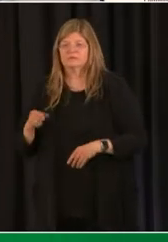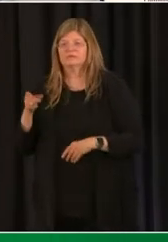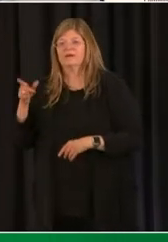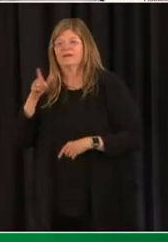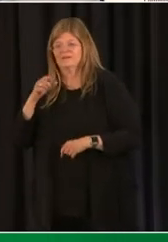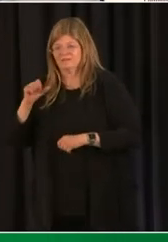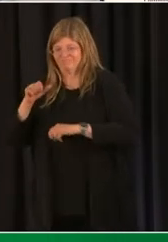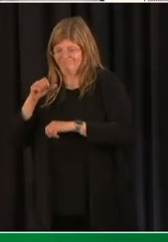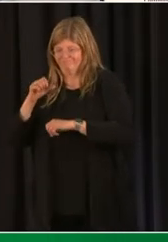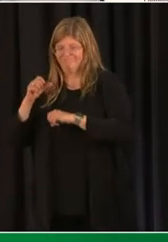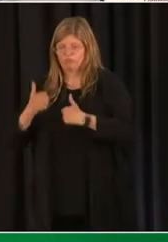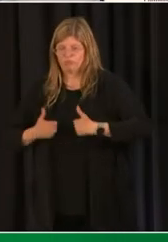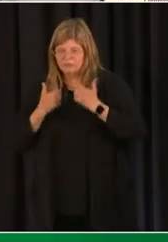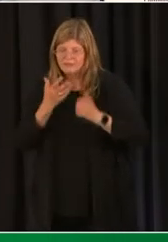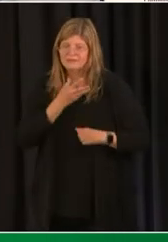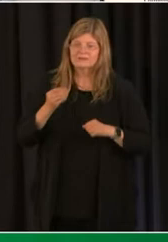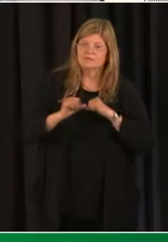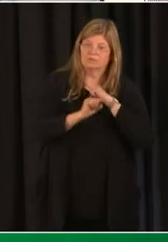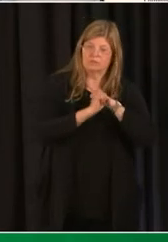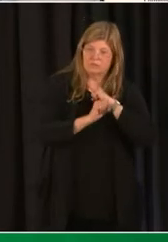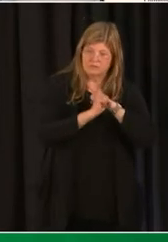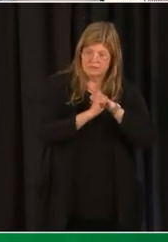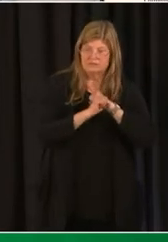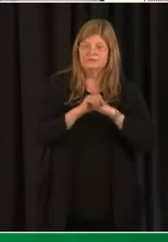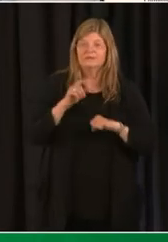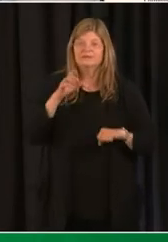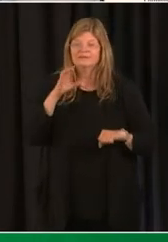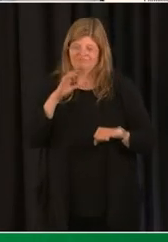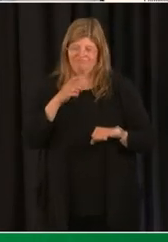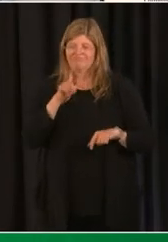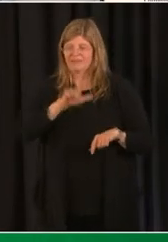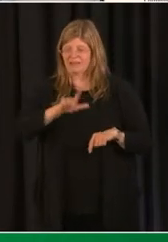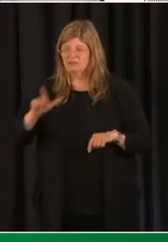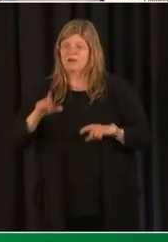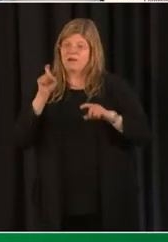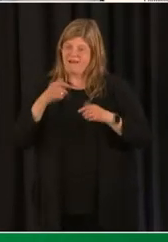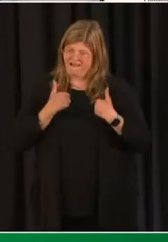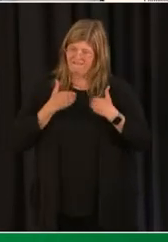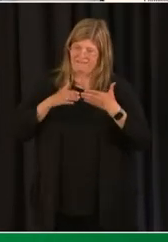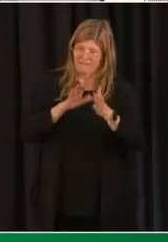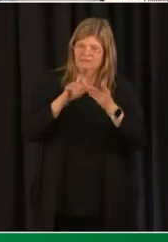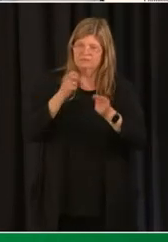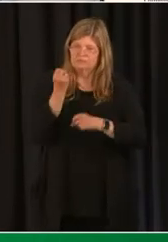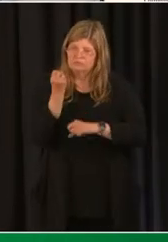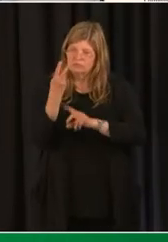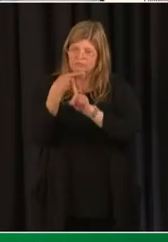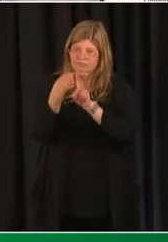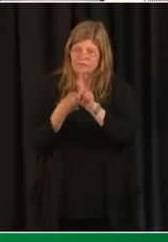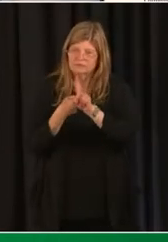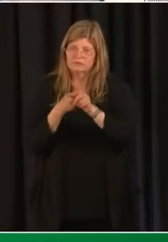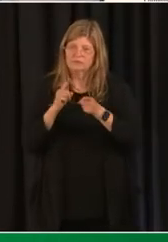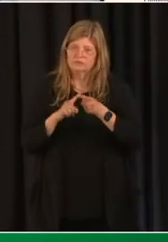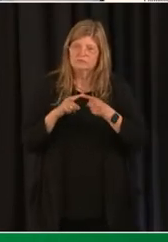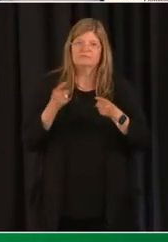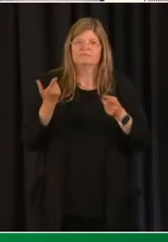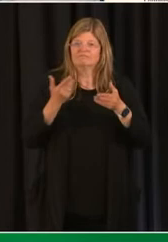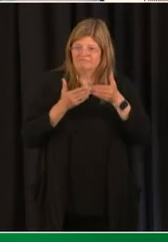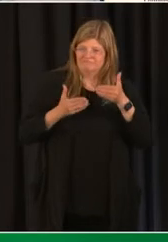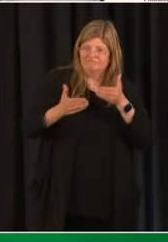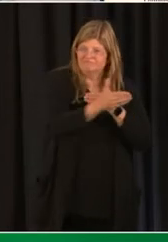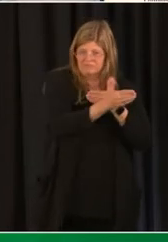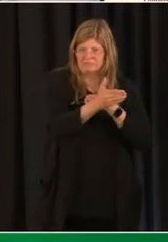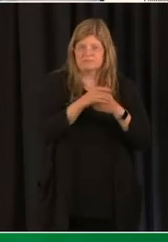landlords to establish a 12-month payment plan with their tenants who were facing financial hardship due